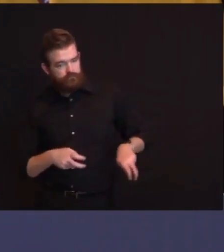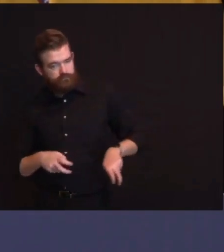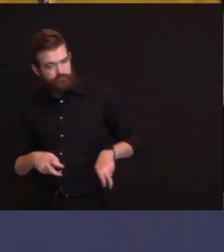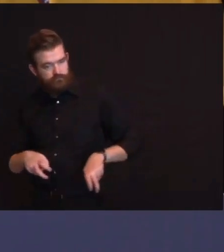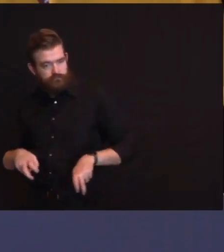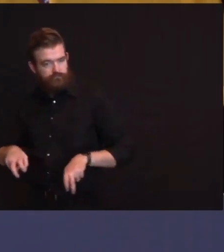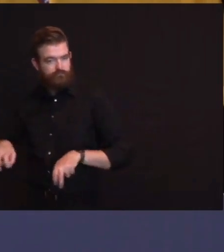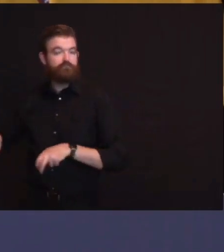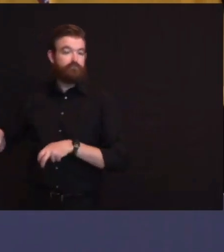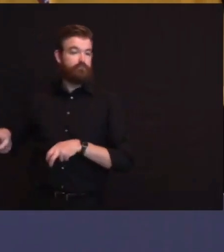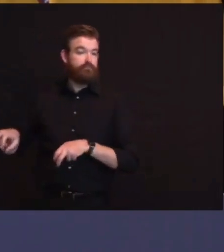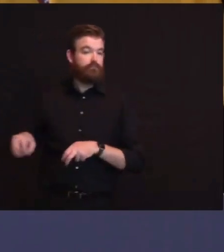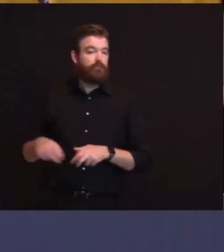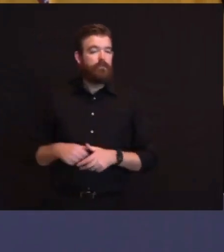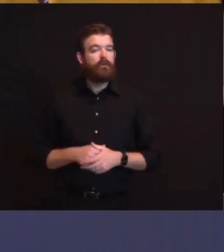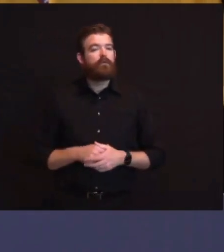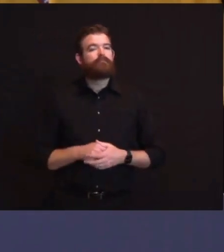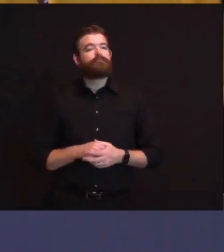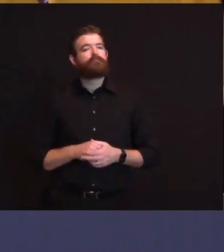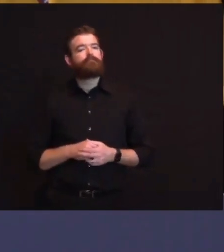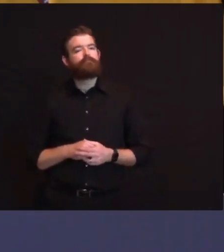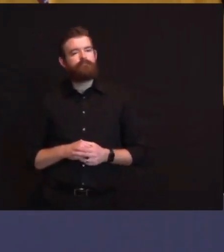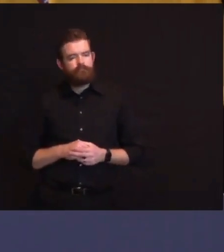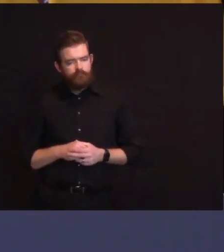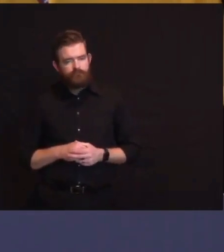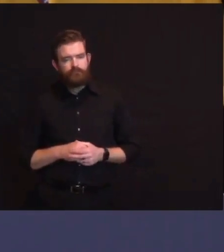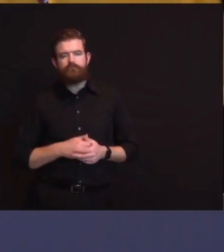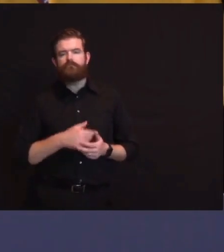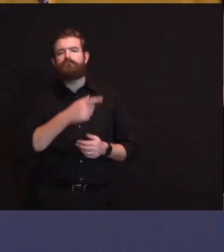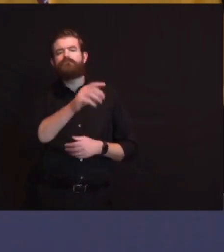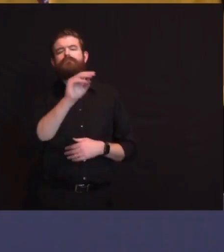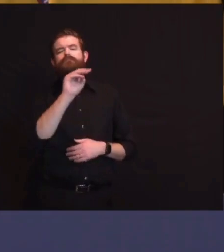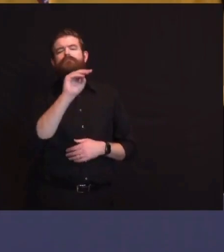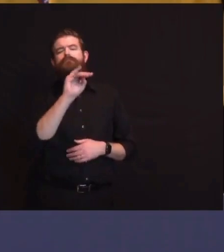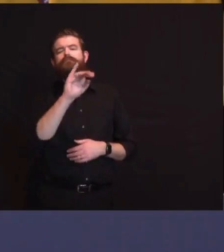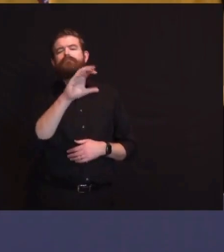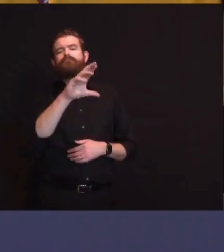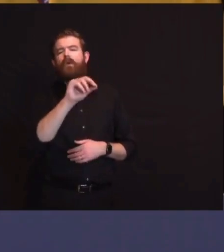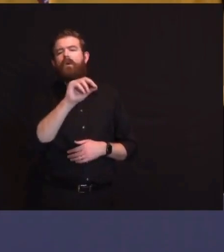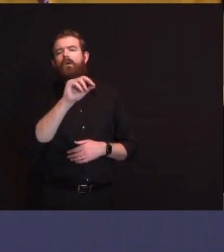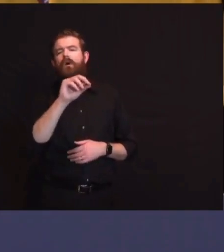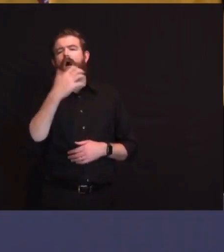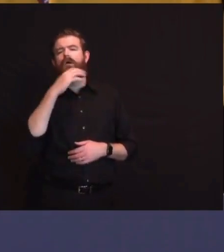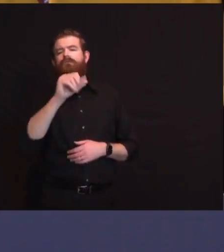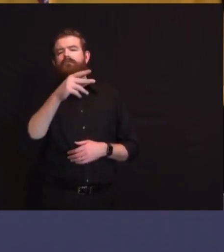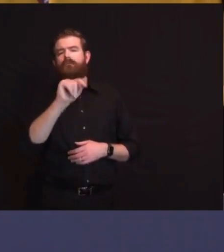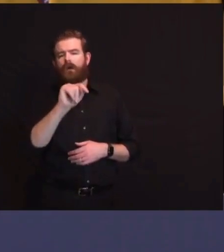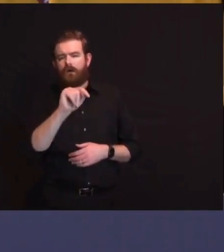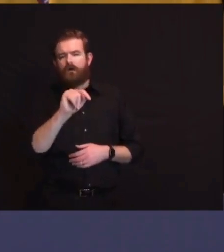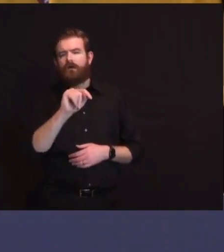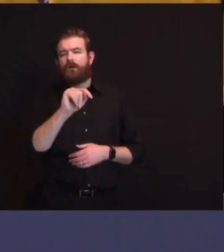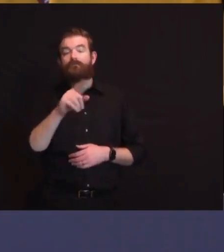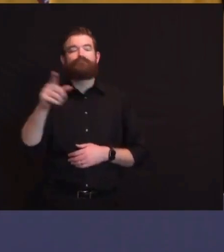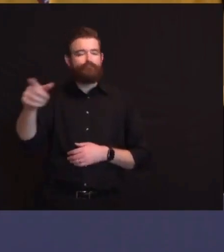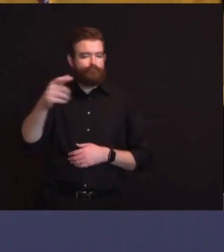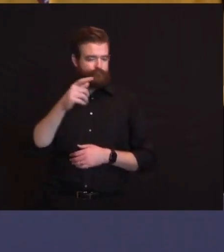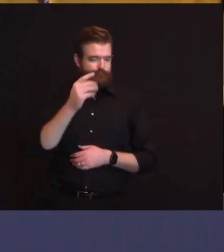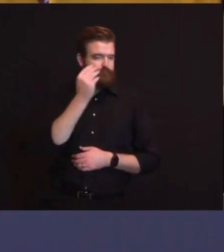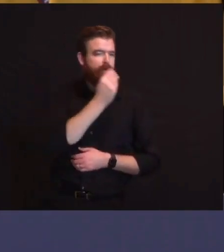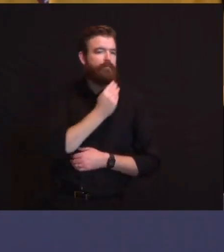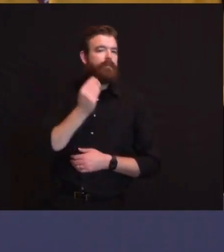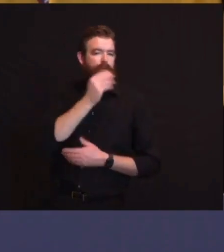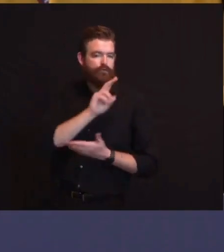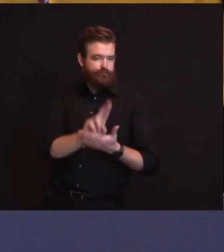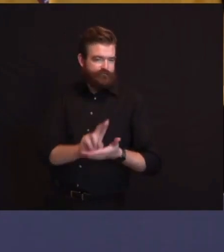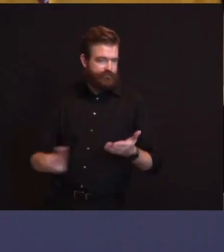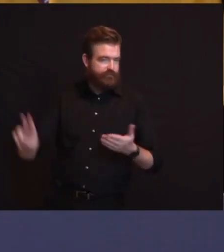Ocean. Higher education as clusters. I mentioned Monmouth University, which is a big reason why the West Long Branch numbers